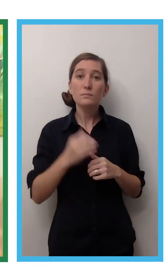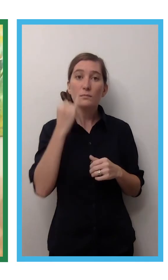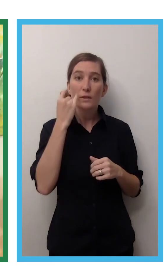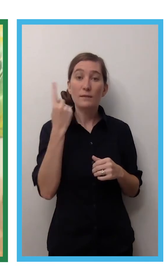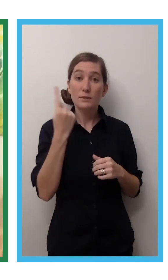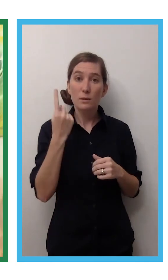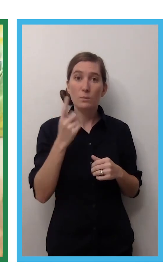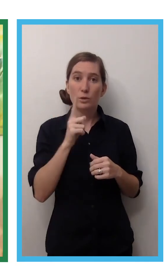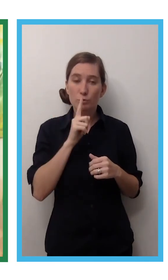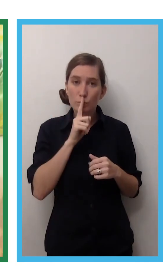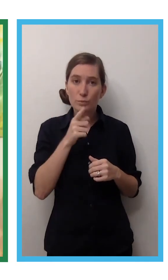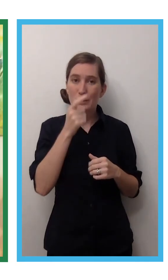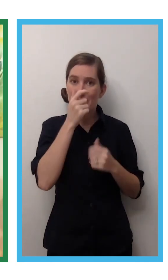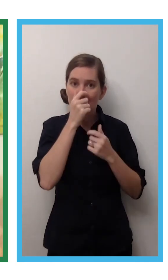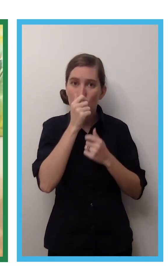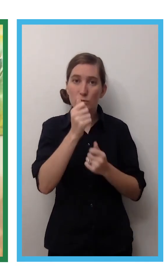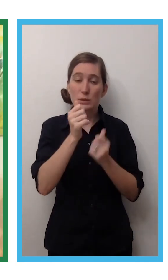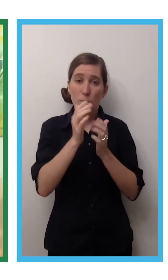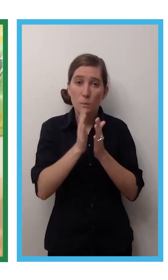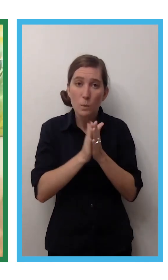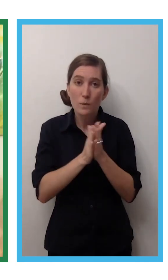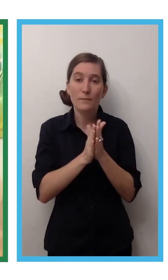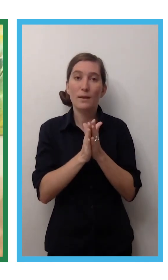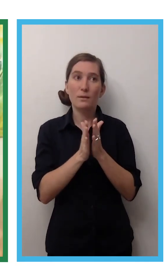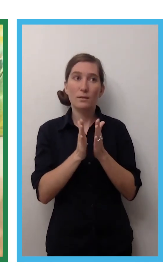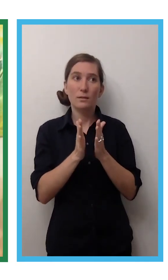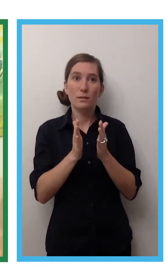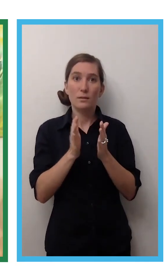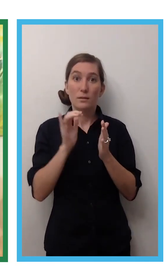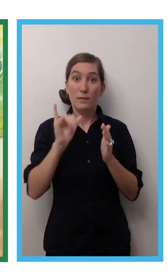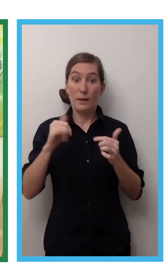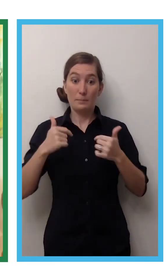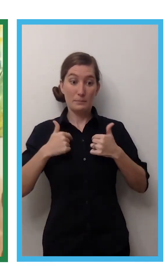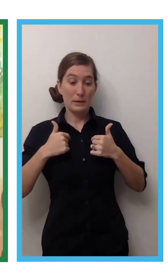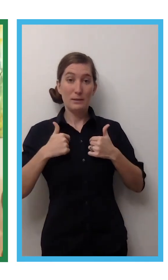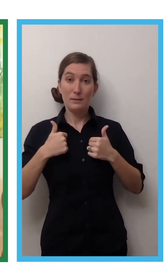then I participate. I'll take the time.